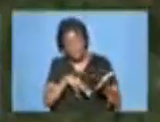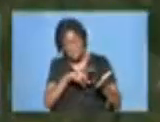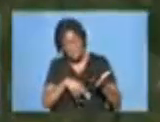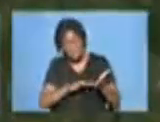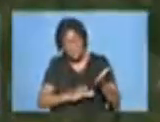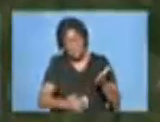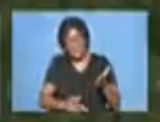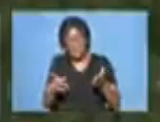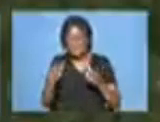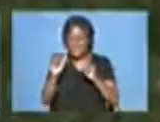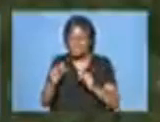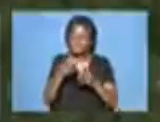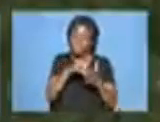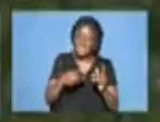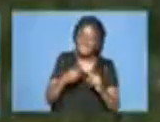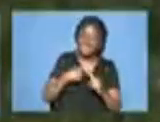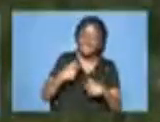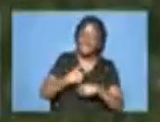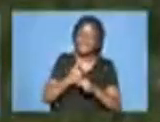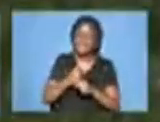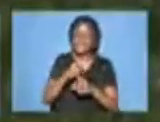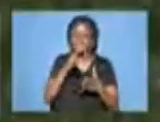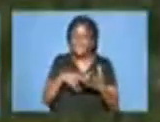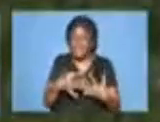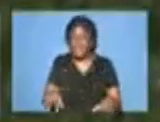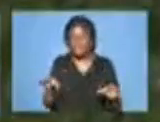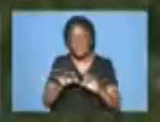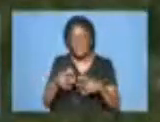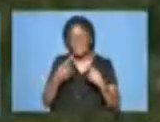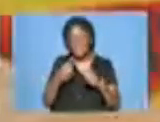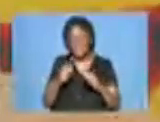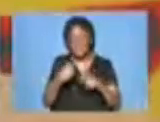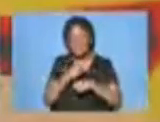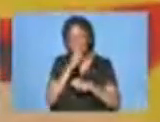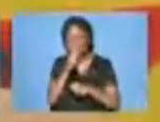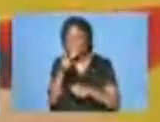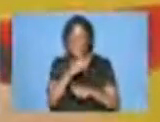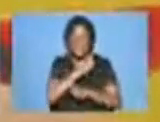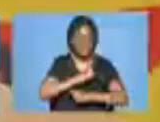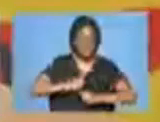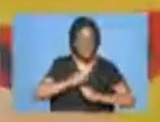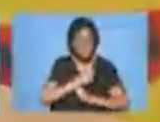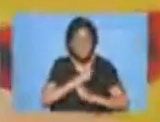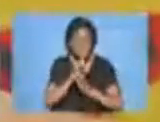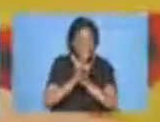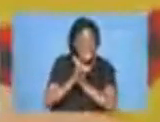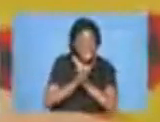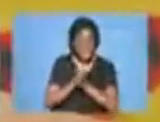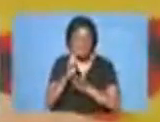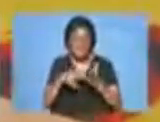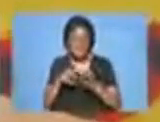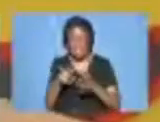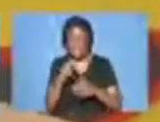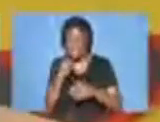to read to me. And so I made reading fundamental. I tried to make sure that he enjoyed reading, and I insisted that he